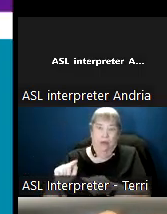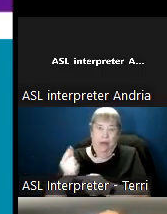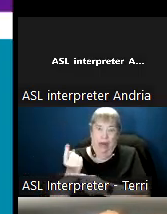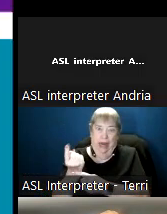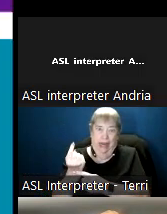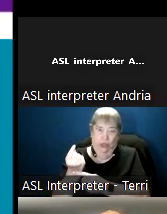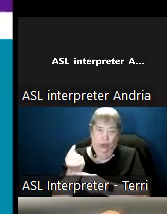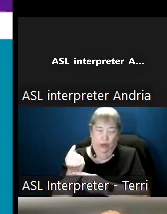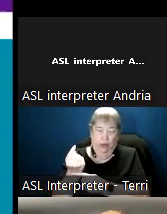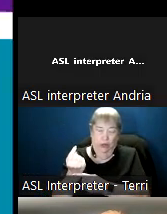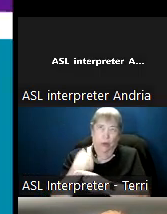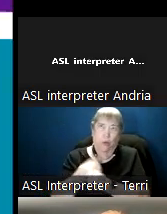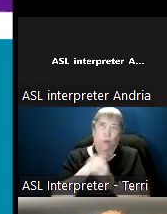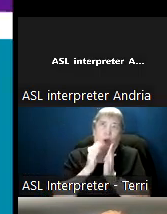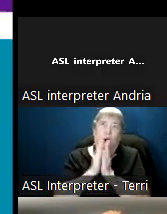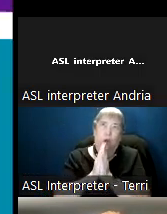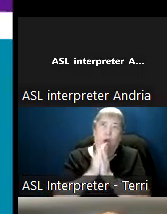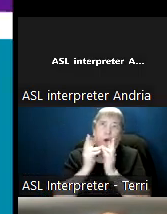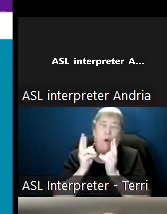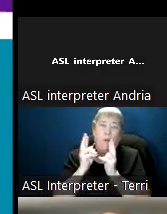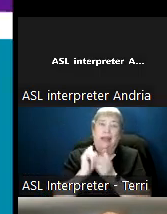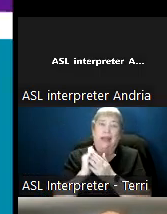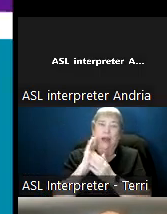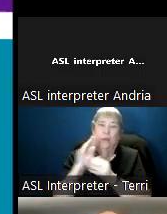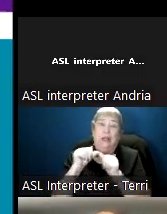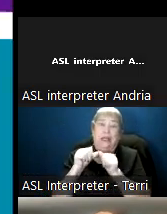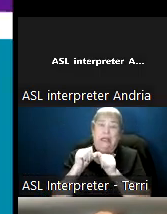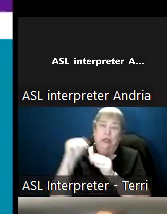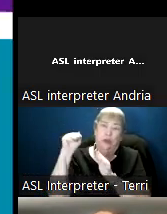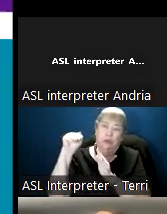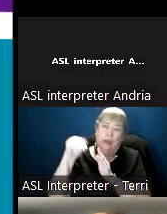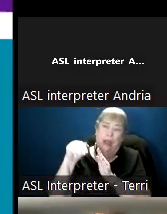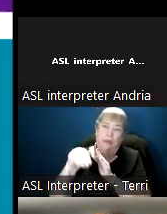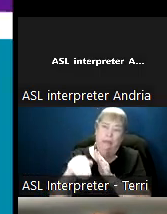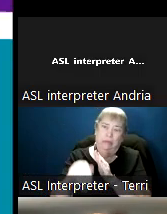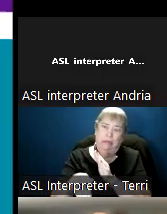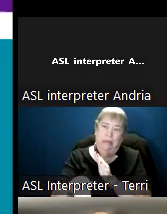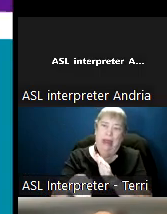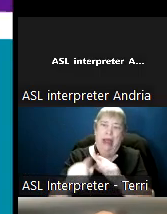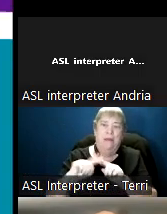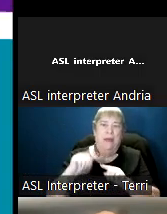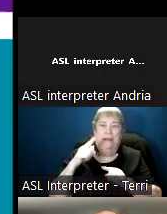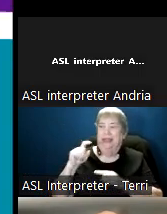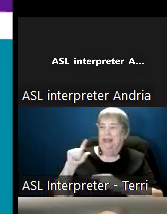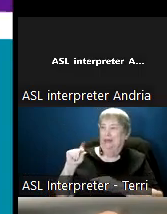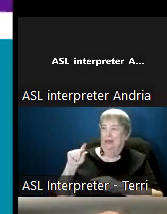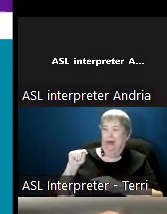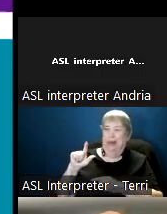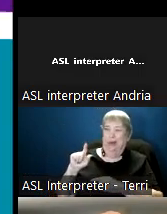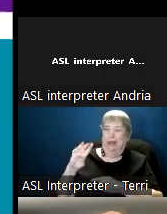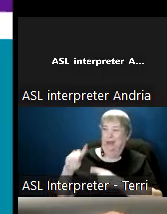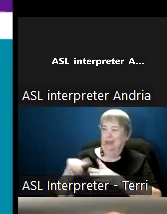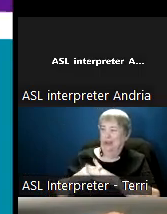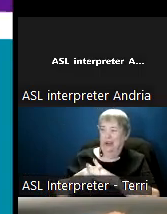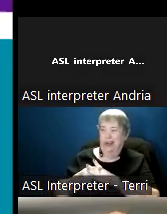We are hoping that that trend continues, although it's not looking good given the way that 2024 has begun.